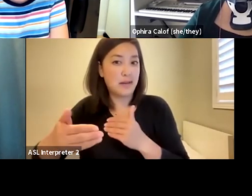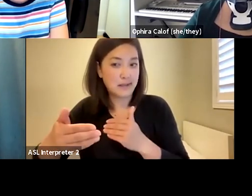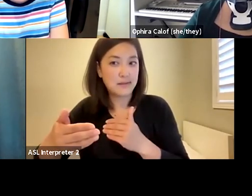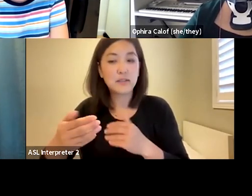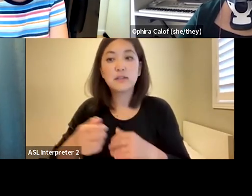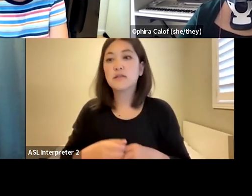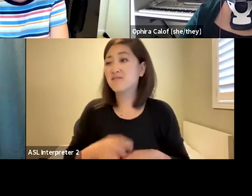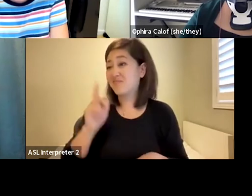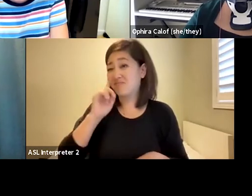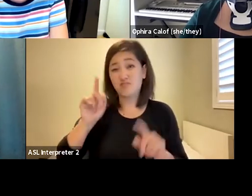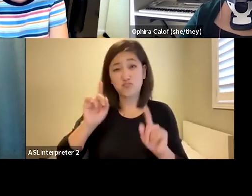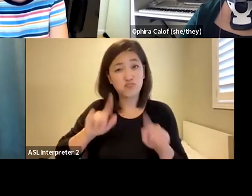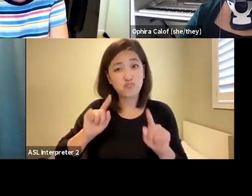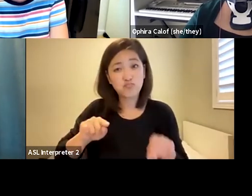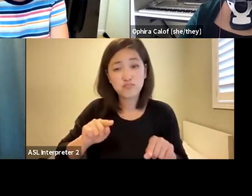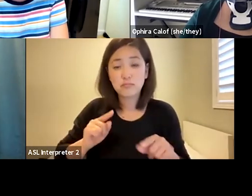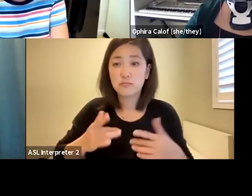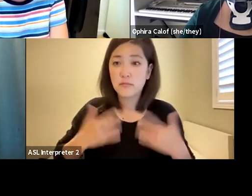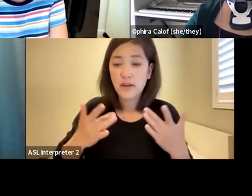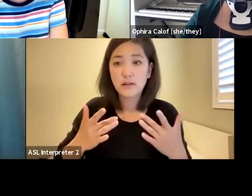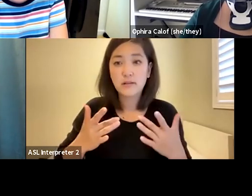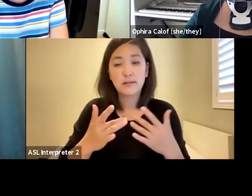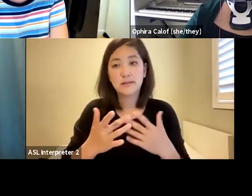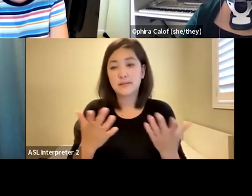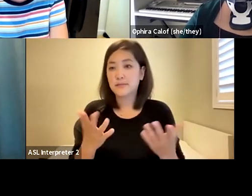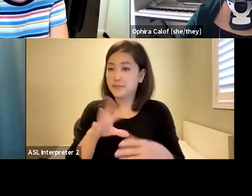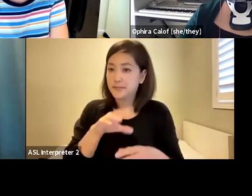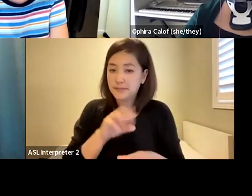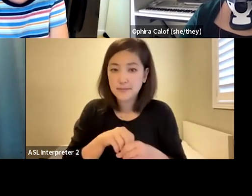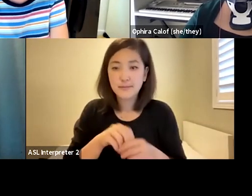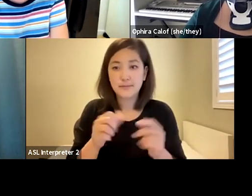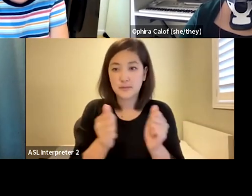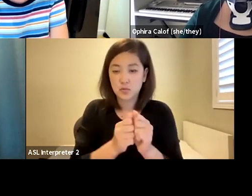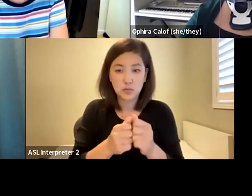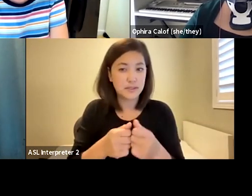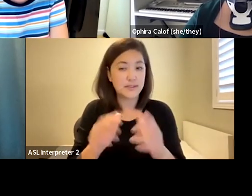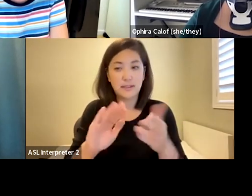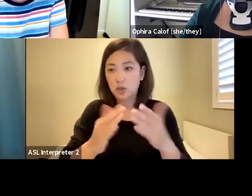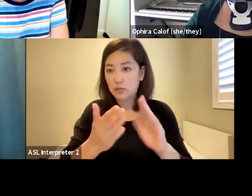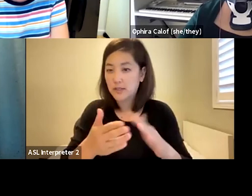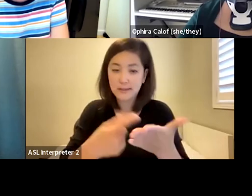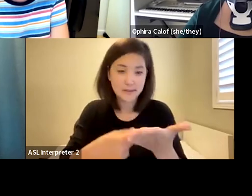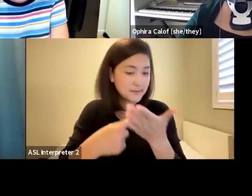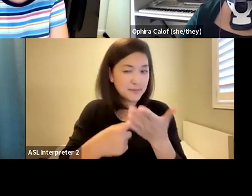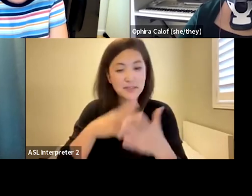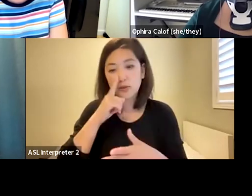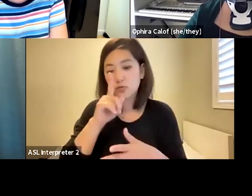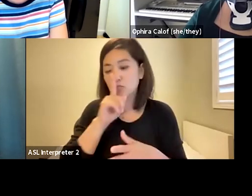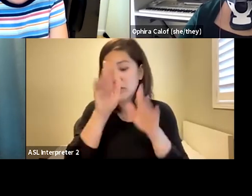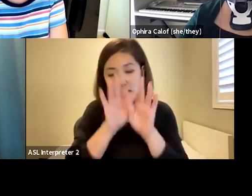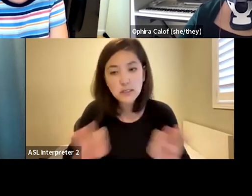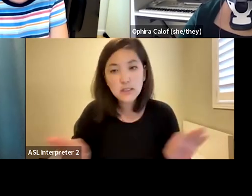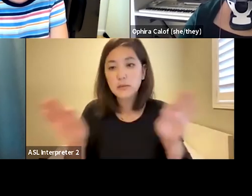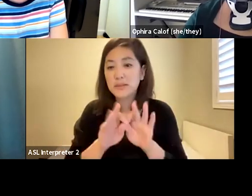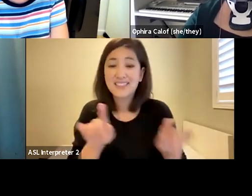to attend events, engage in these community discussions is super important. Like Hadiel,